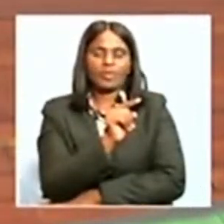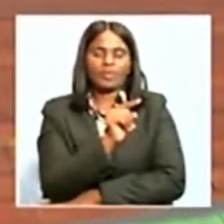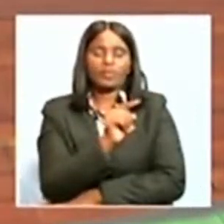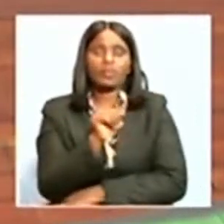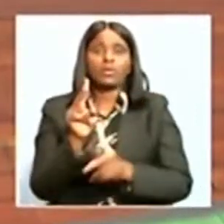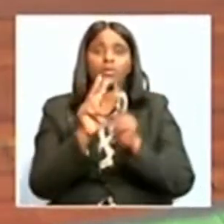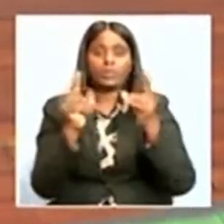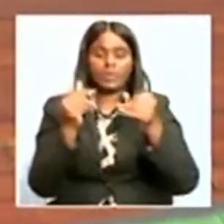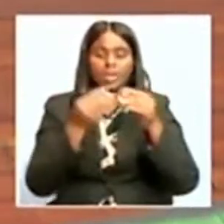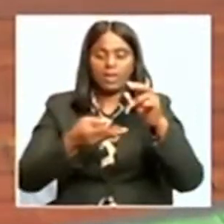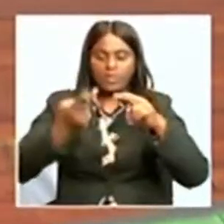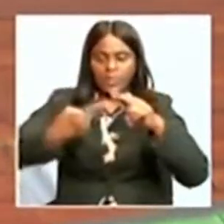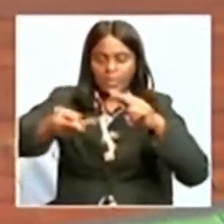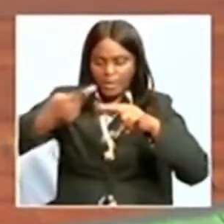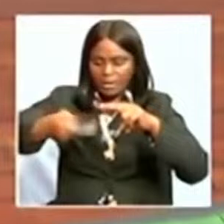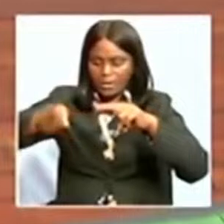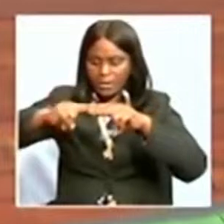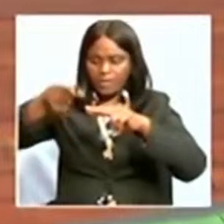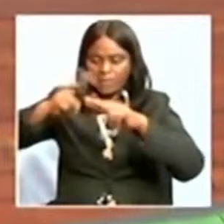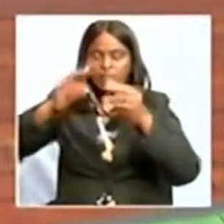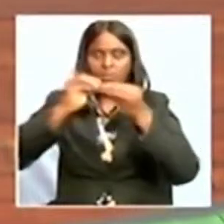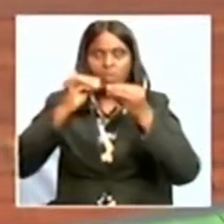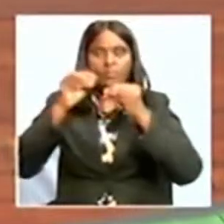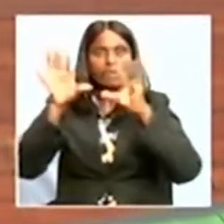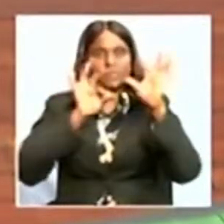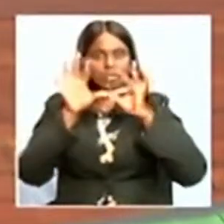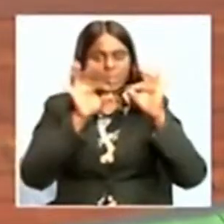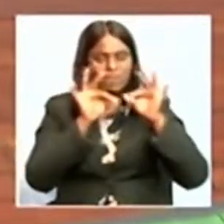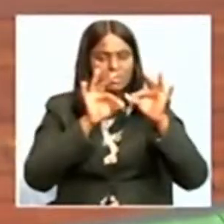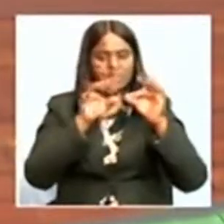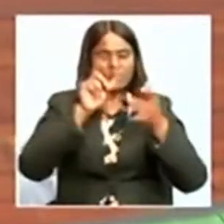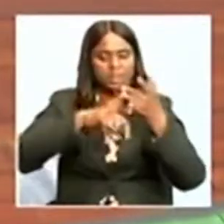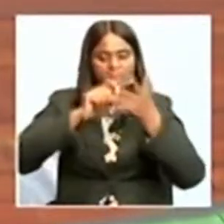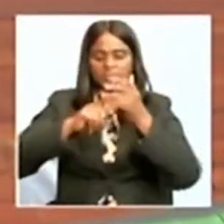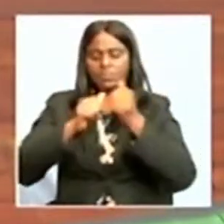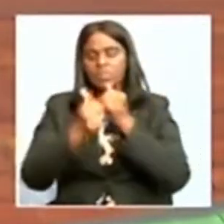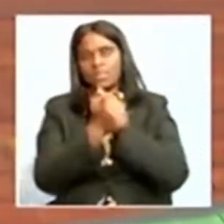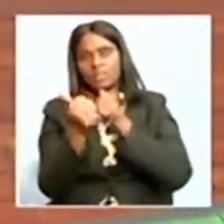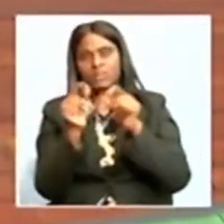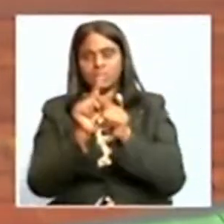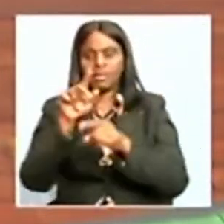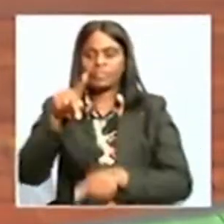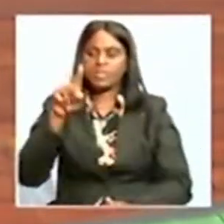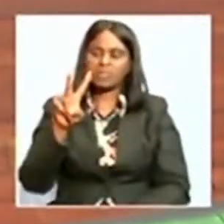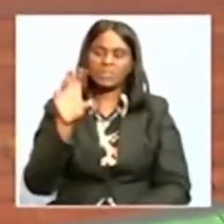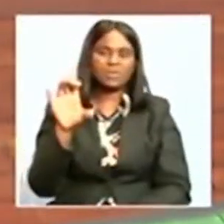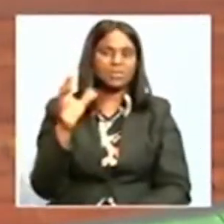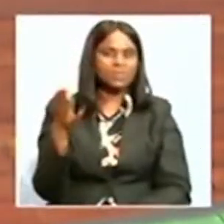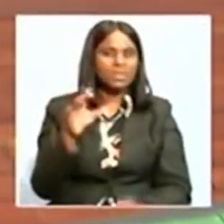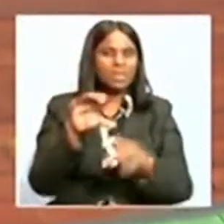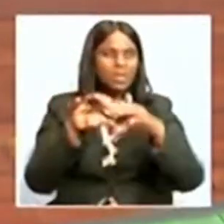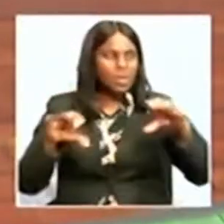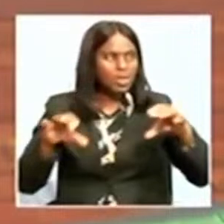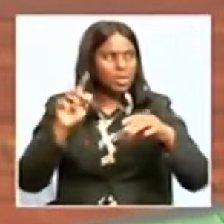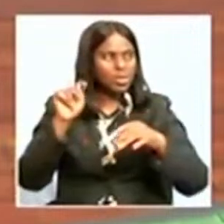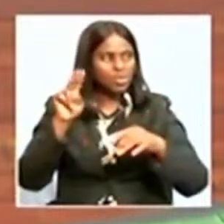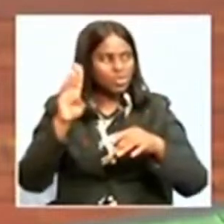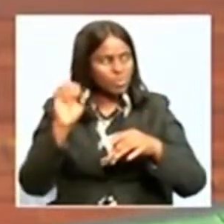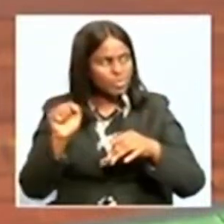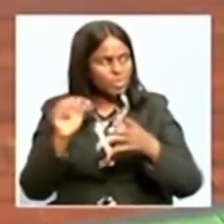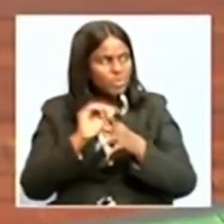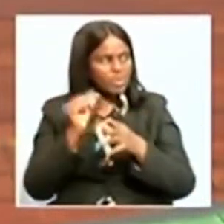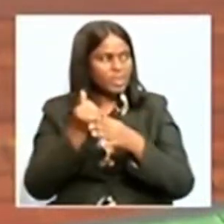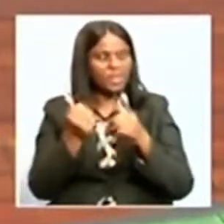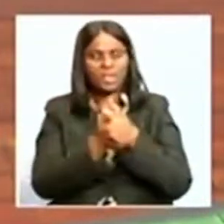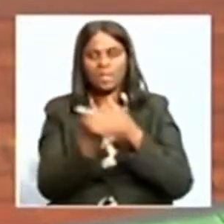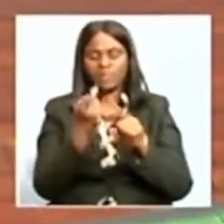so as to increase the selected goods surtax, among others PVC pipes, tubes and hoses,